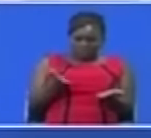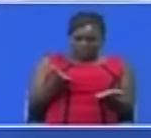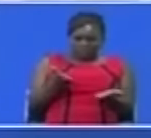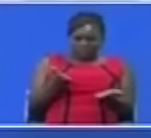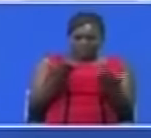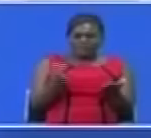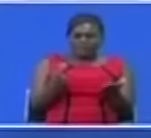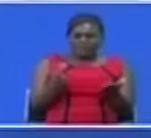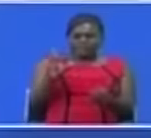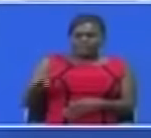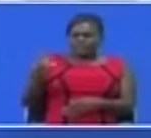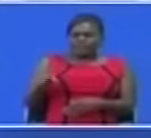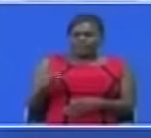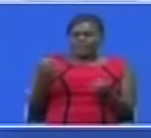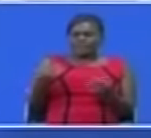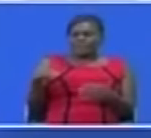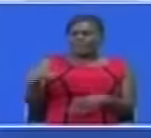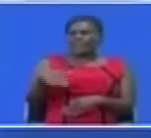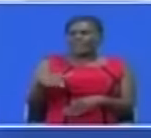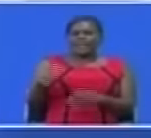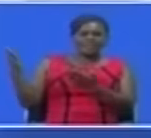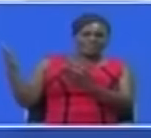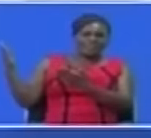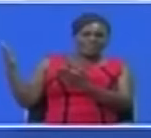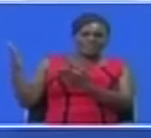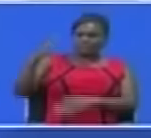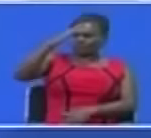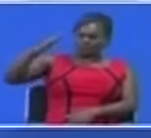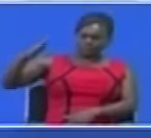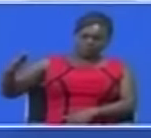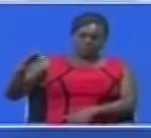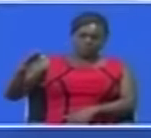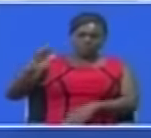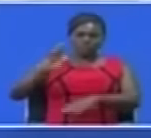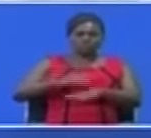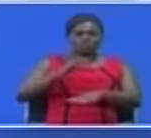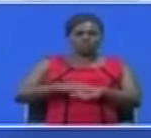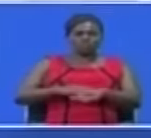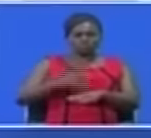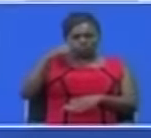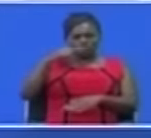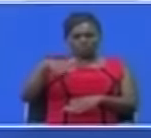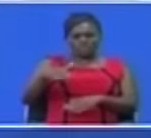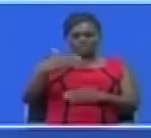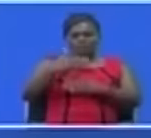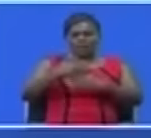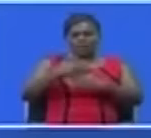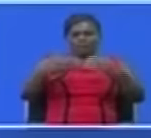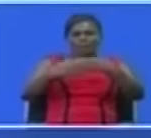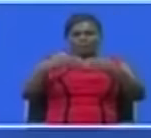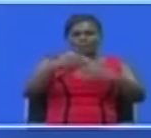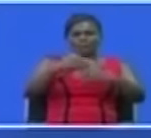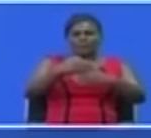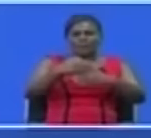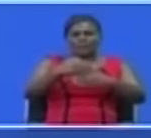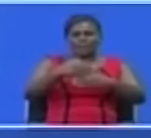aesthetically being, you know, available in many different colors, this type of roof cover is what is suitable for this kind of climate.